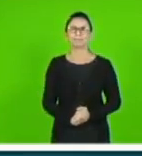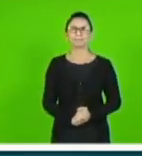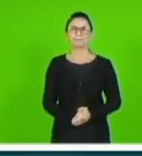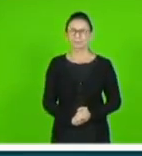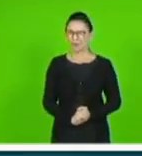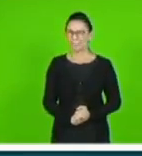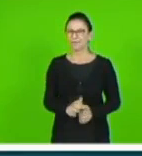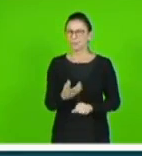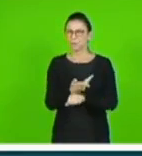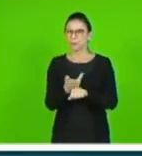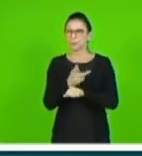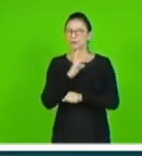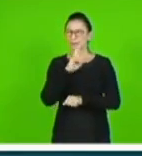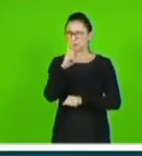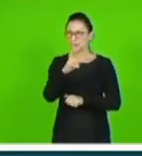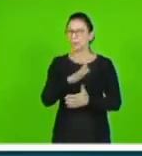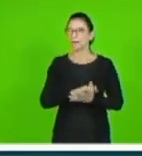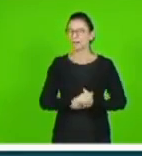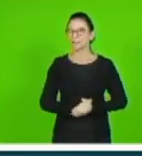hard, right?